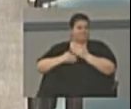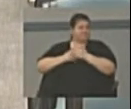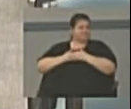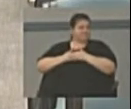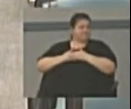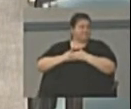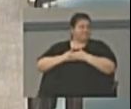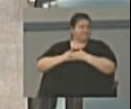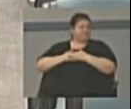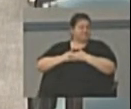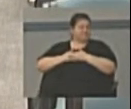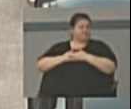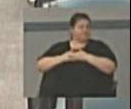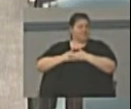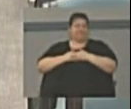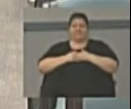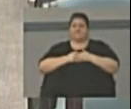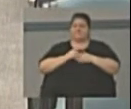stakeholders.